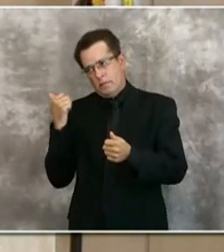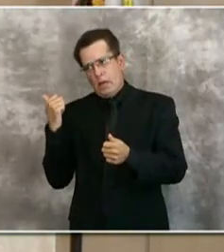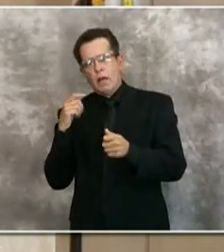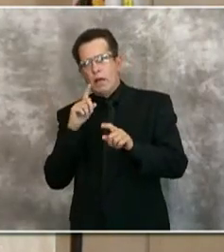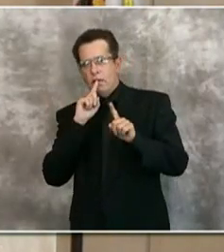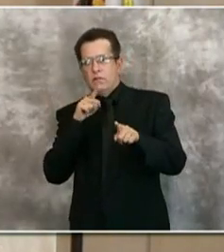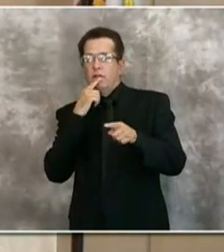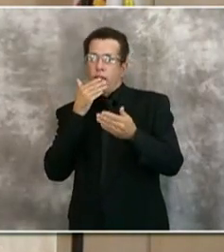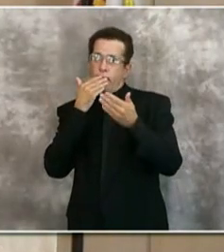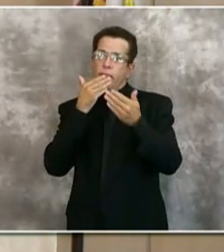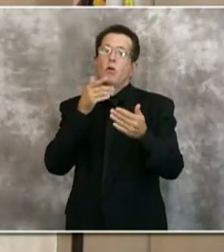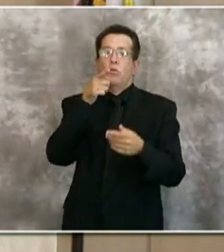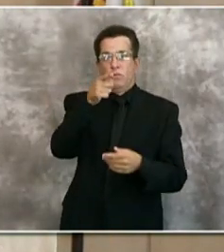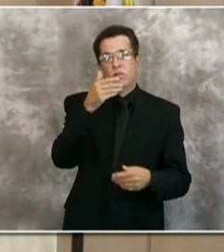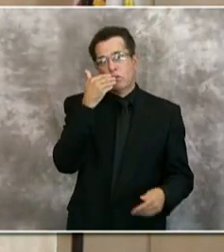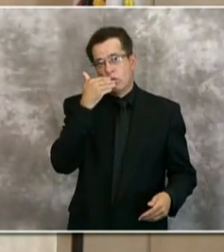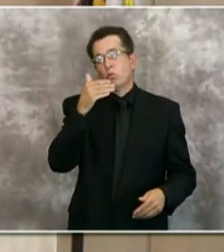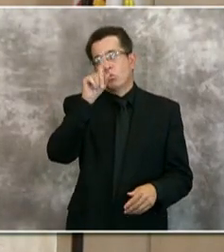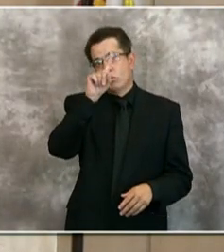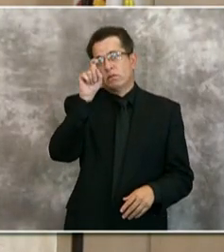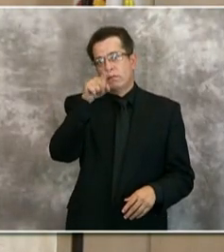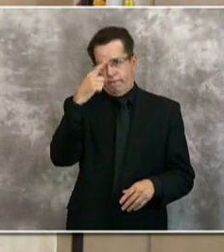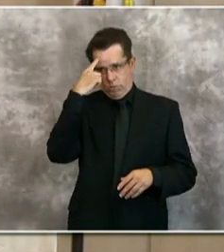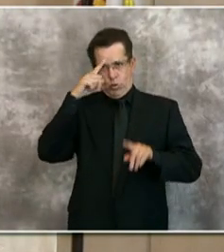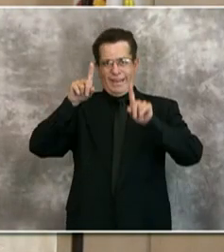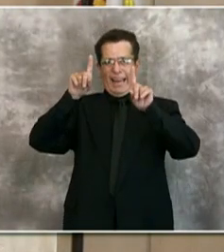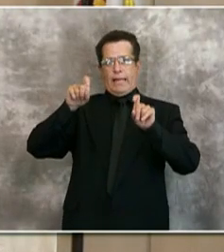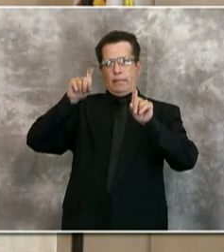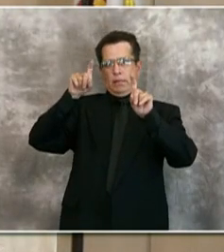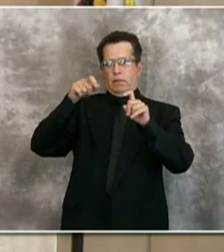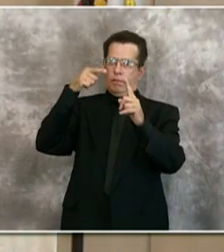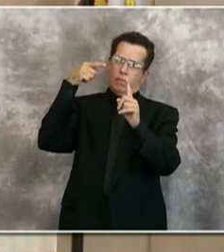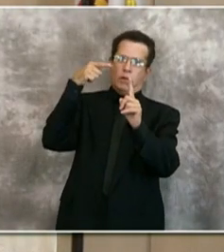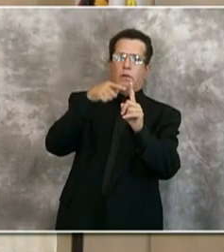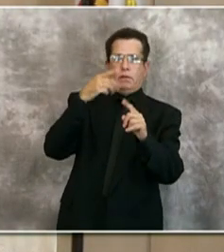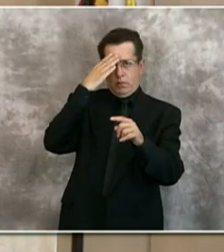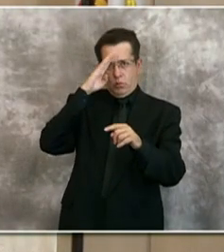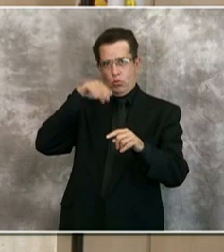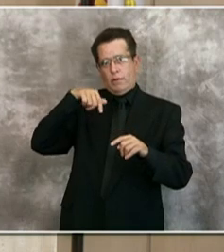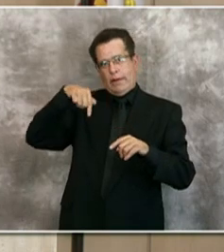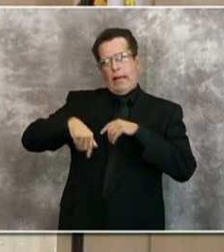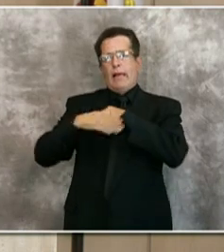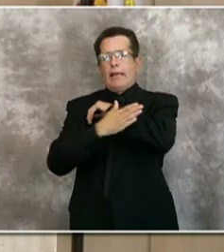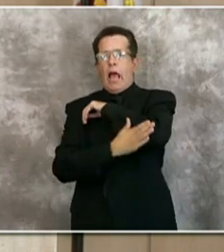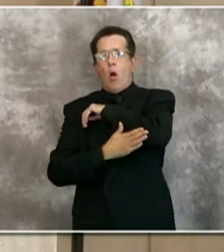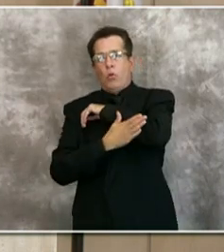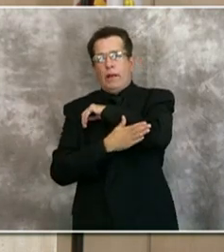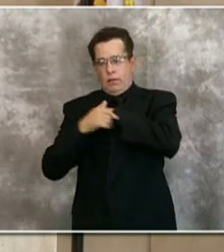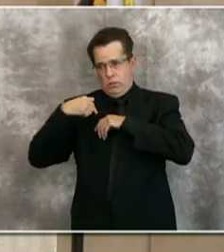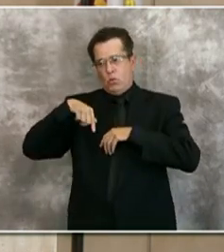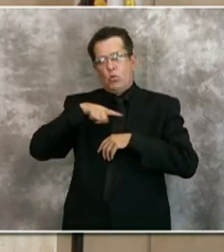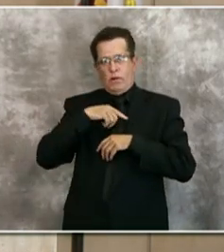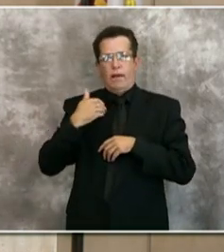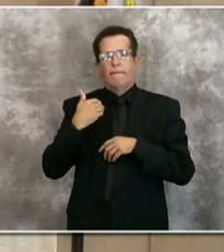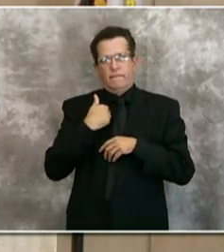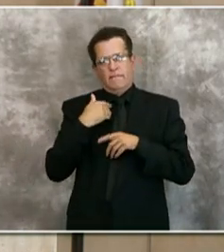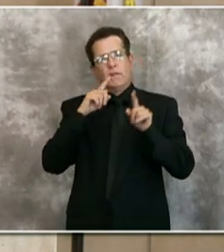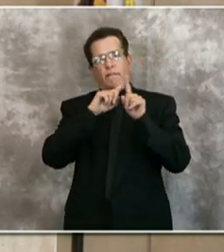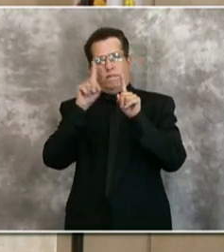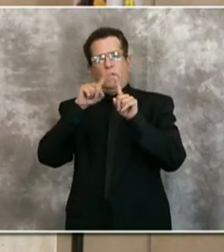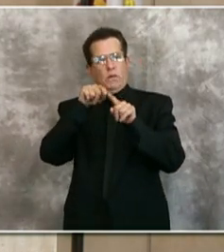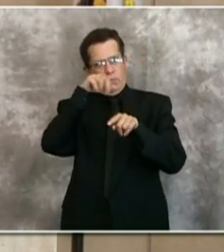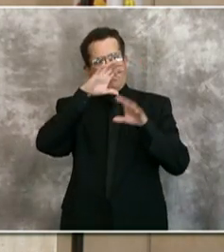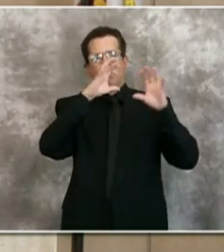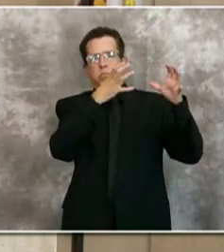Thank you for that question about testing. Certainly, the county has numerous opportunities